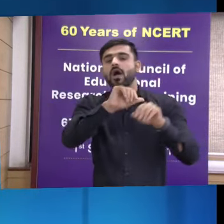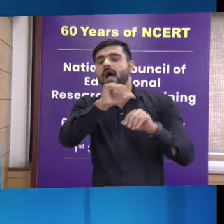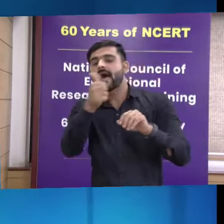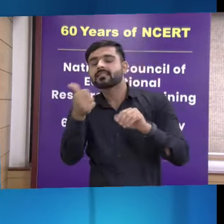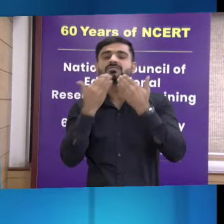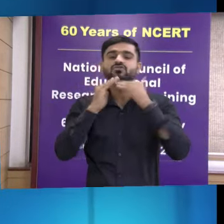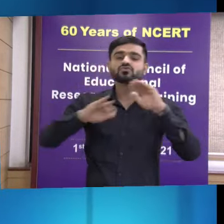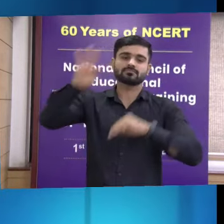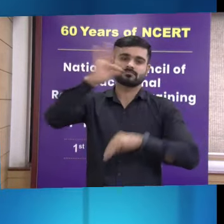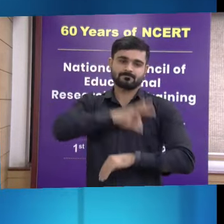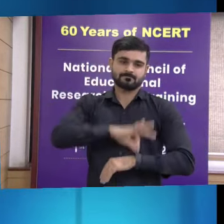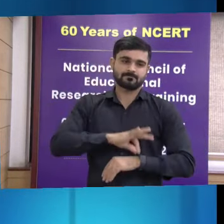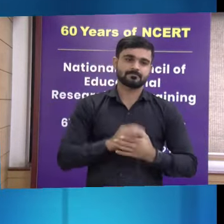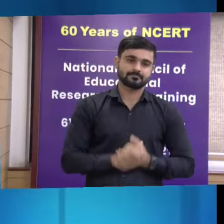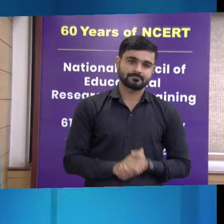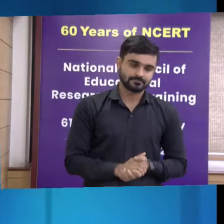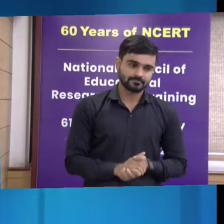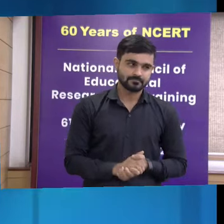benefited.